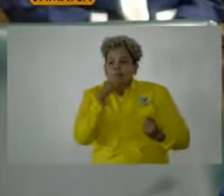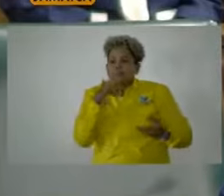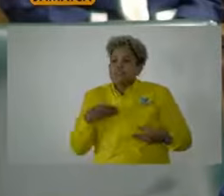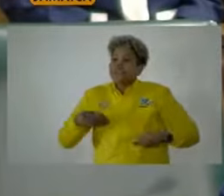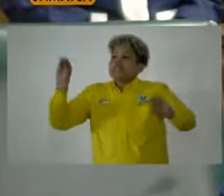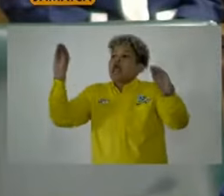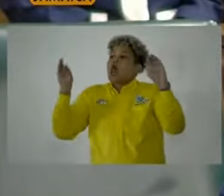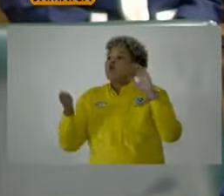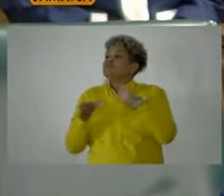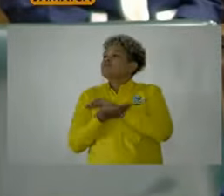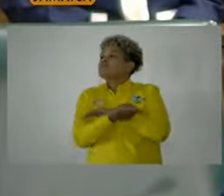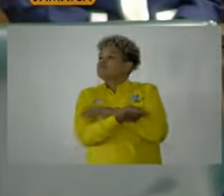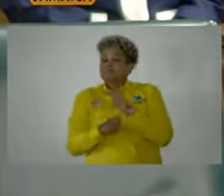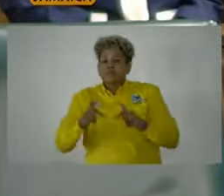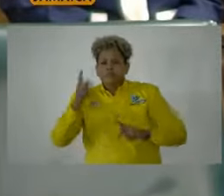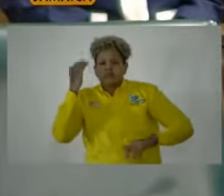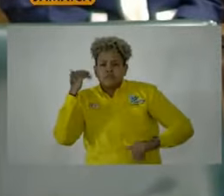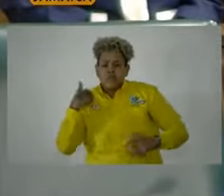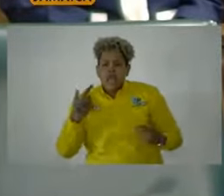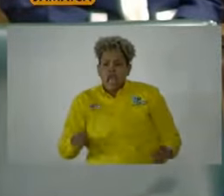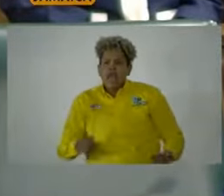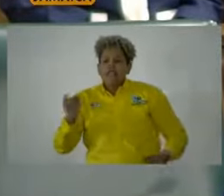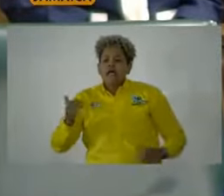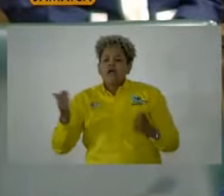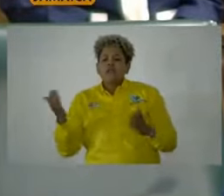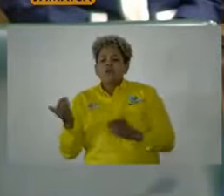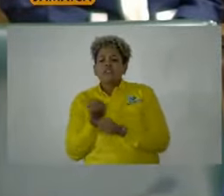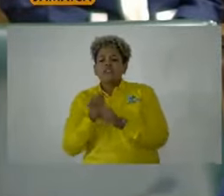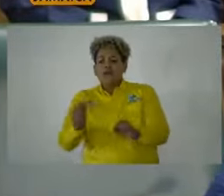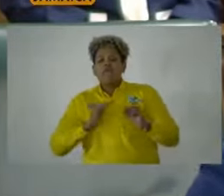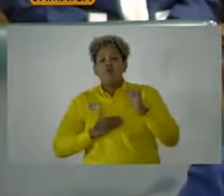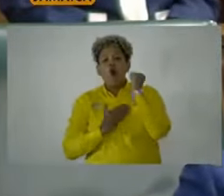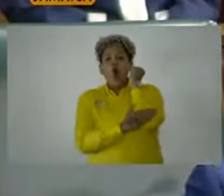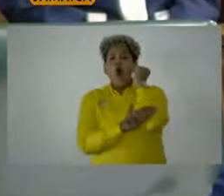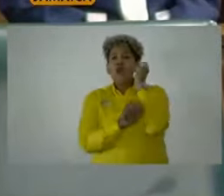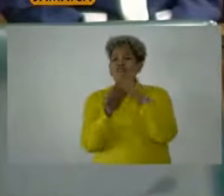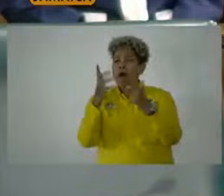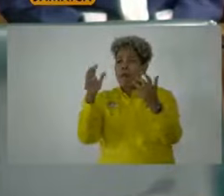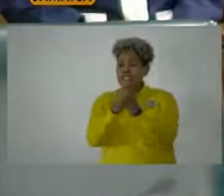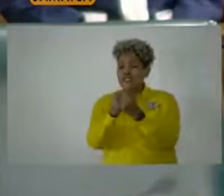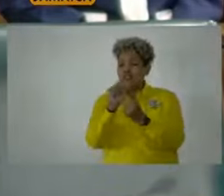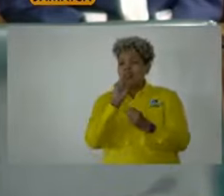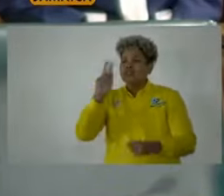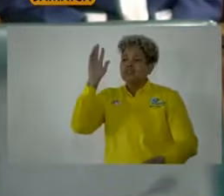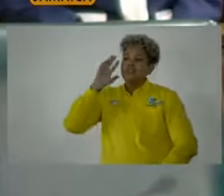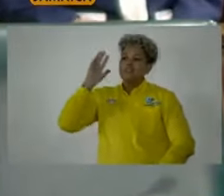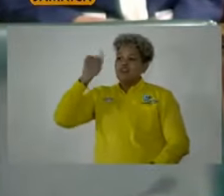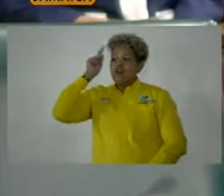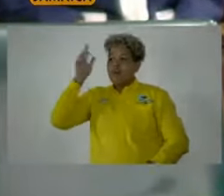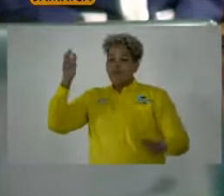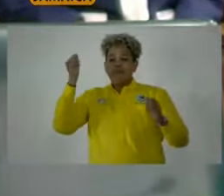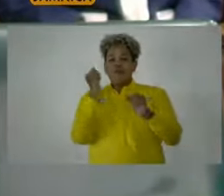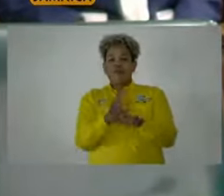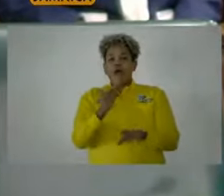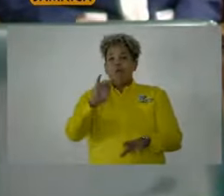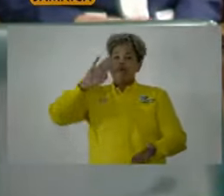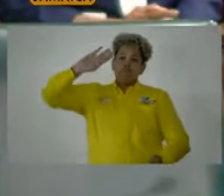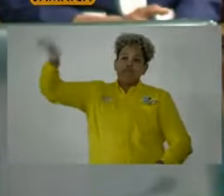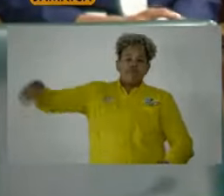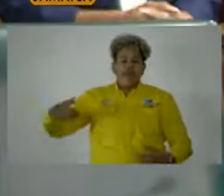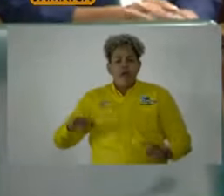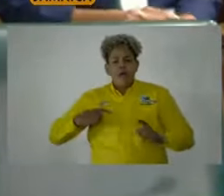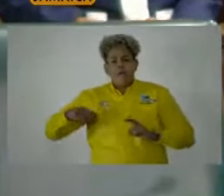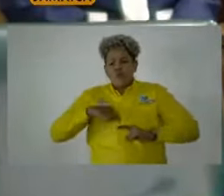out. That is what saved our country from the ruin that the previous government had brought us to.